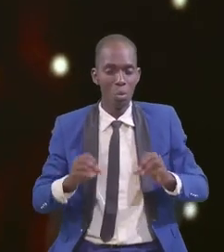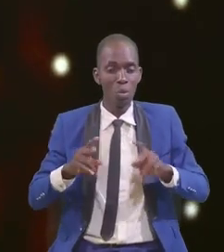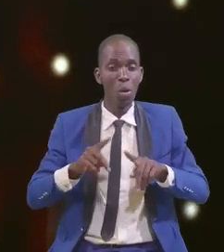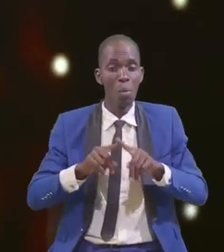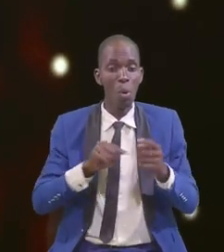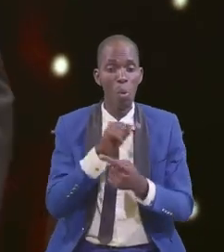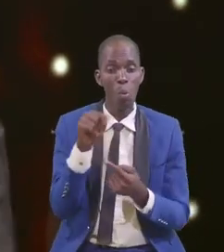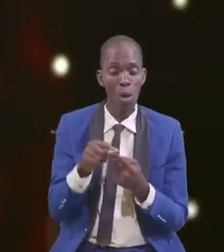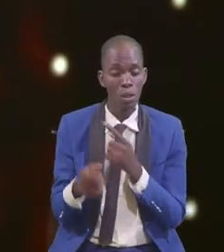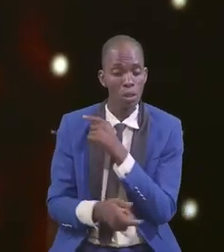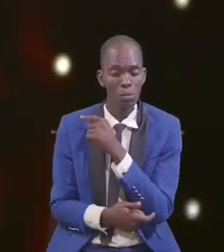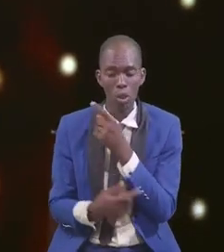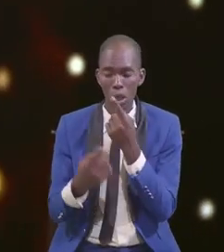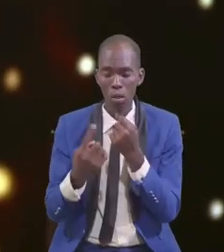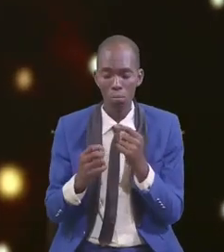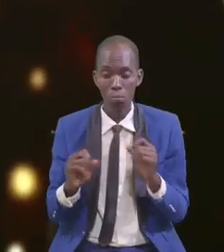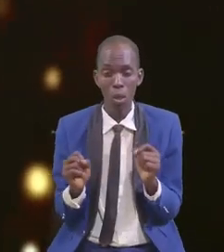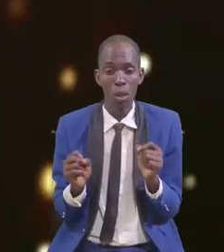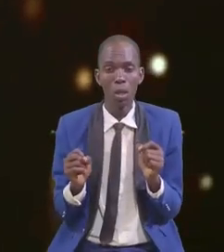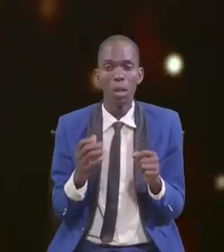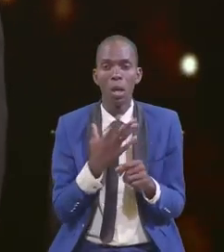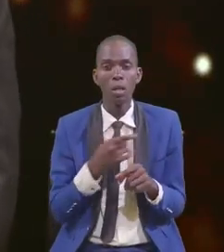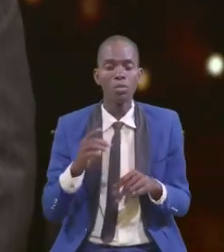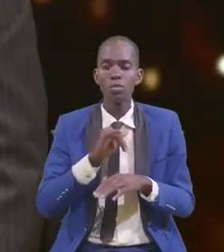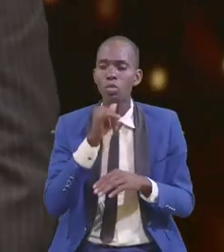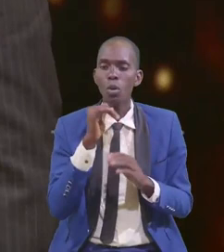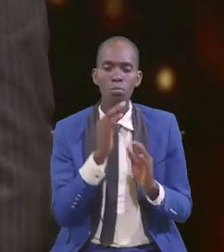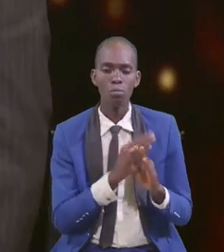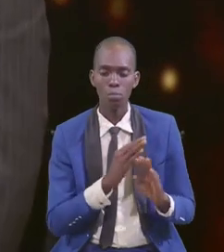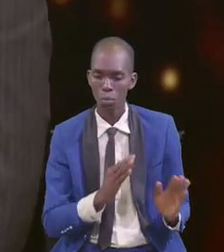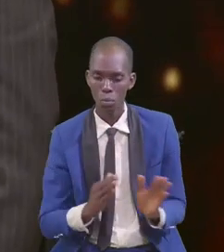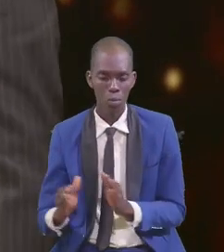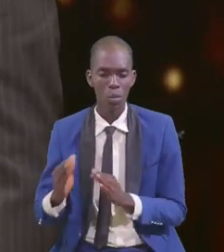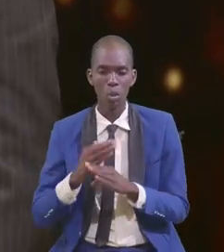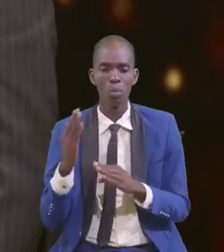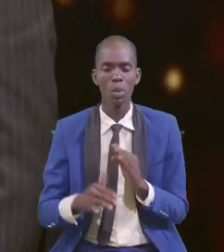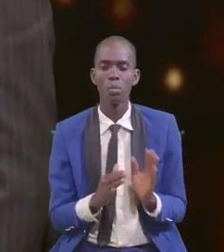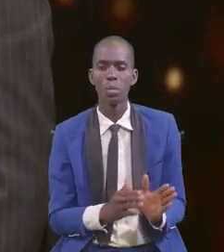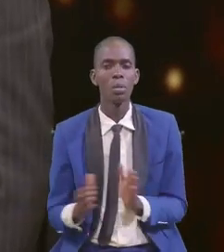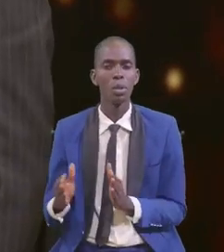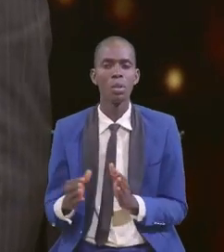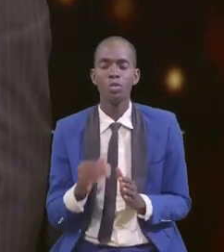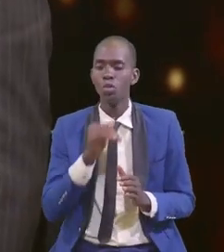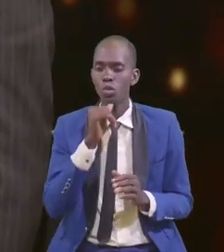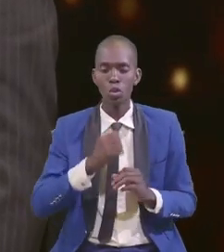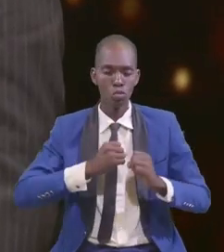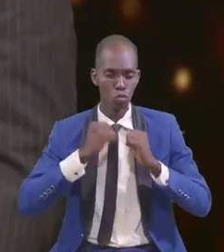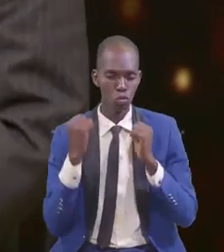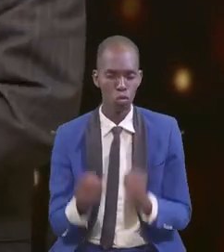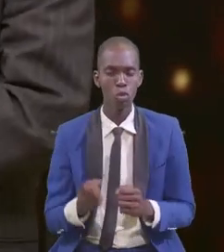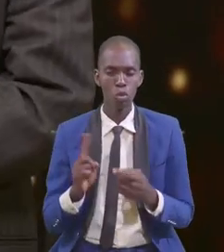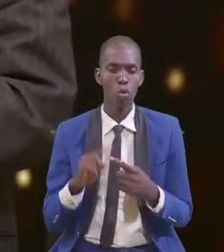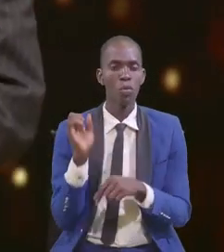comes suddenly. And they do not have the roots, they are not grounded, so that they will